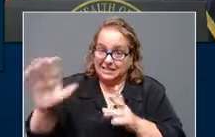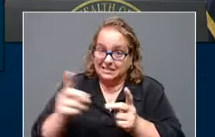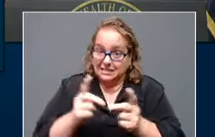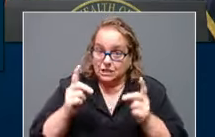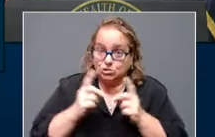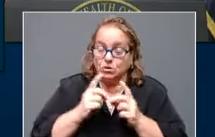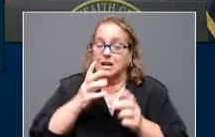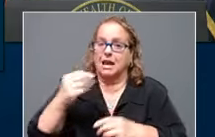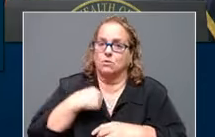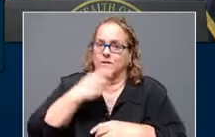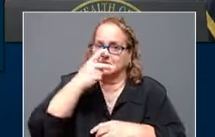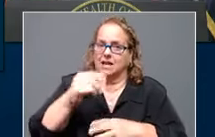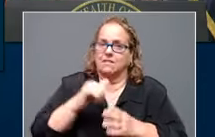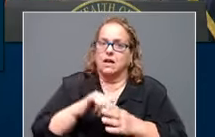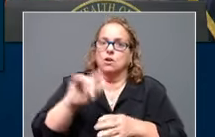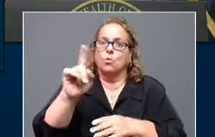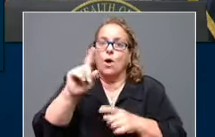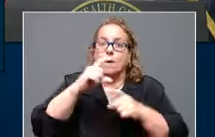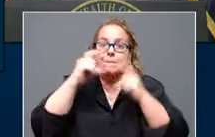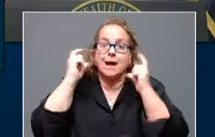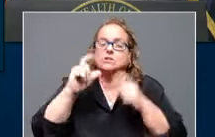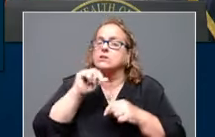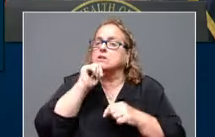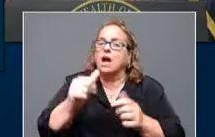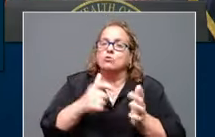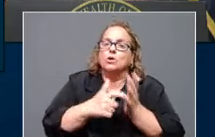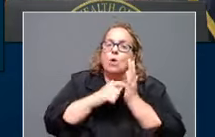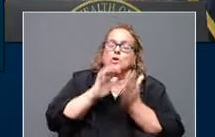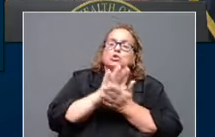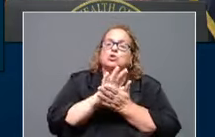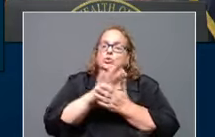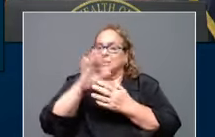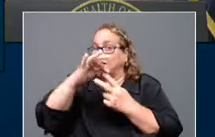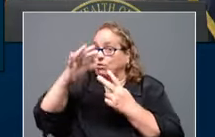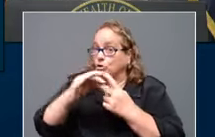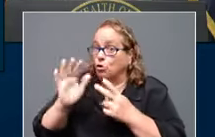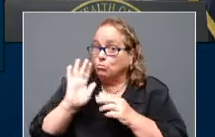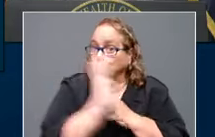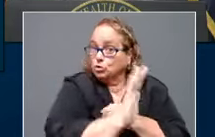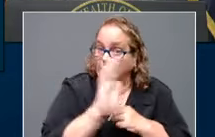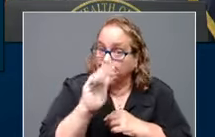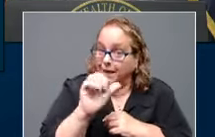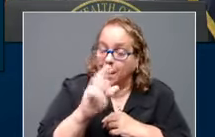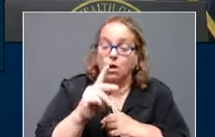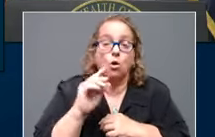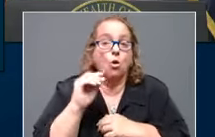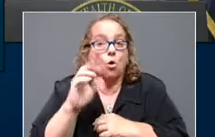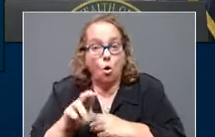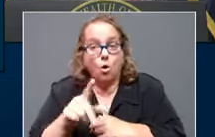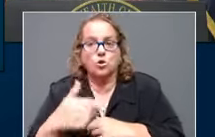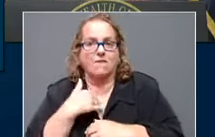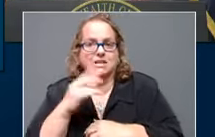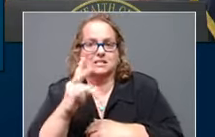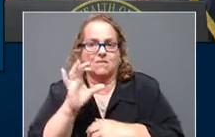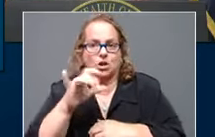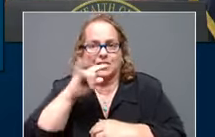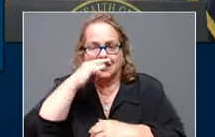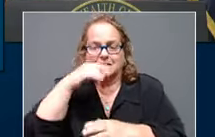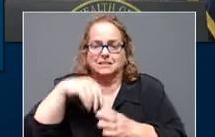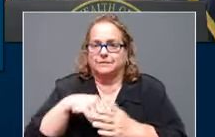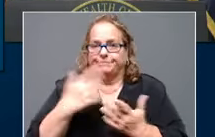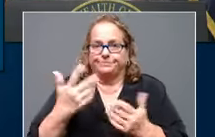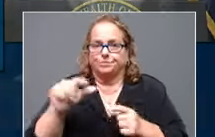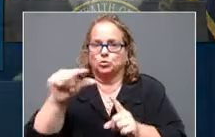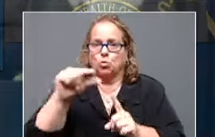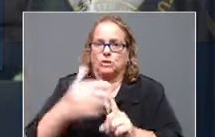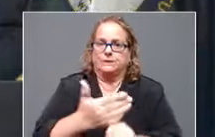our children is too important. So today's step will make sure that we are protecting everybody's kids and those that work in both K